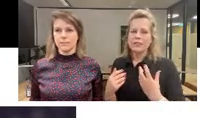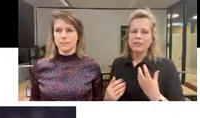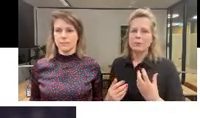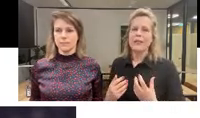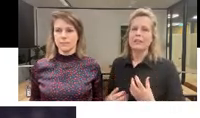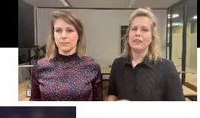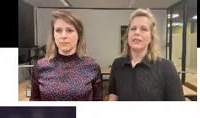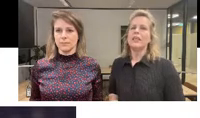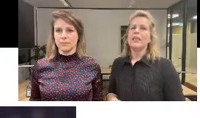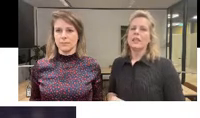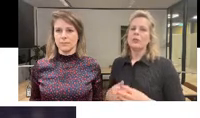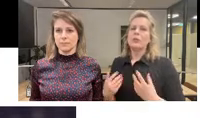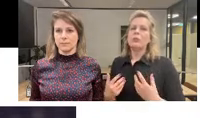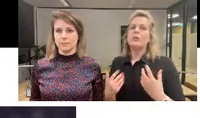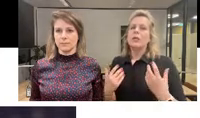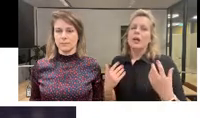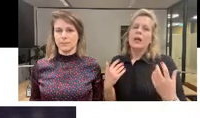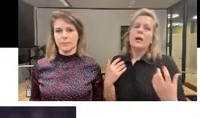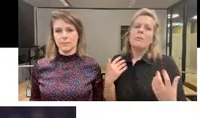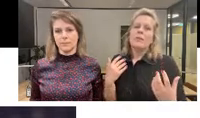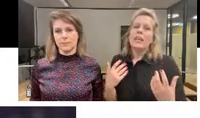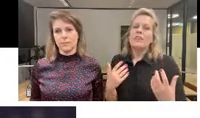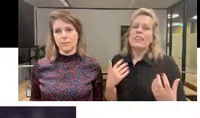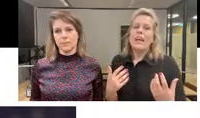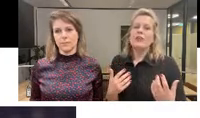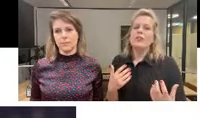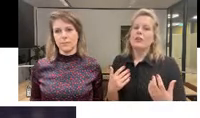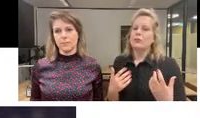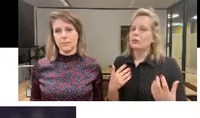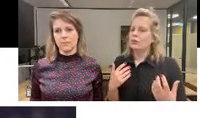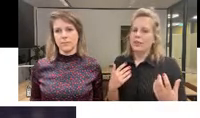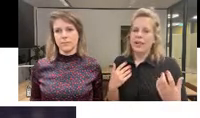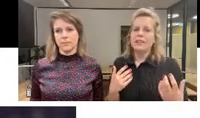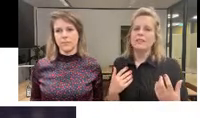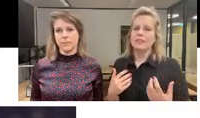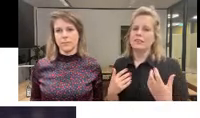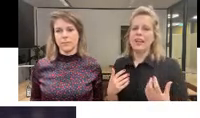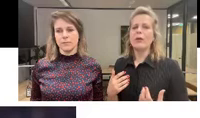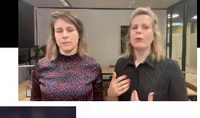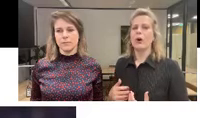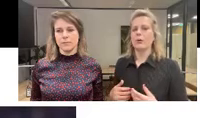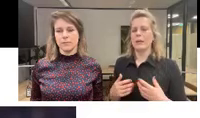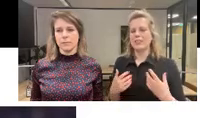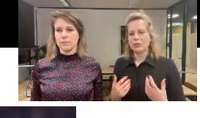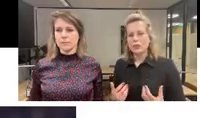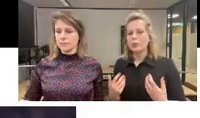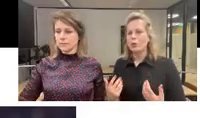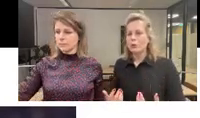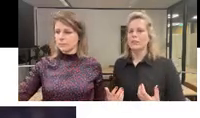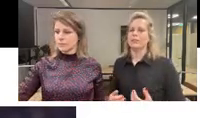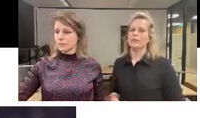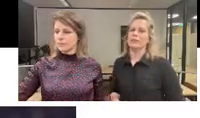much instability, in whom there is evidence of suicidality, self-harm,